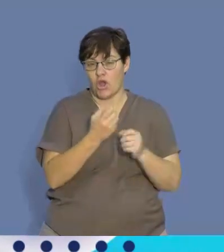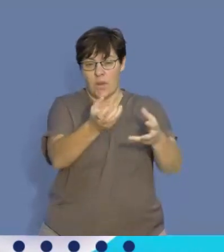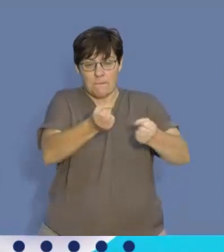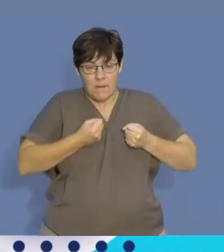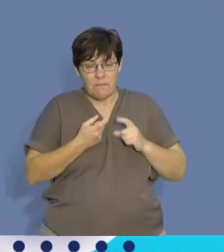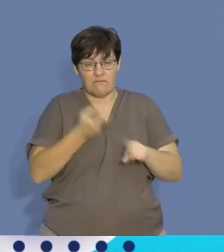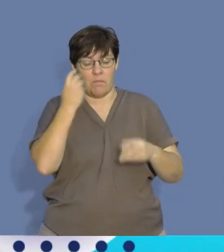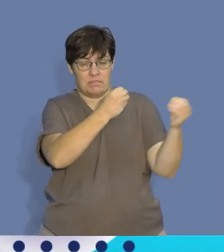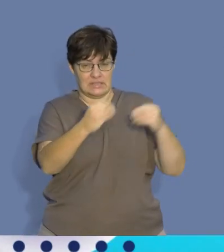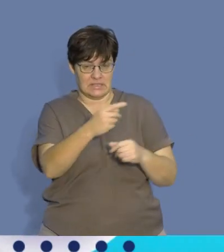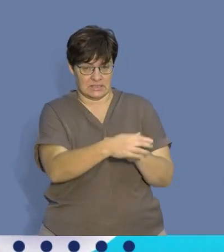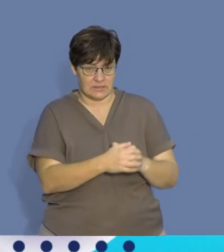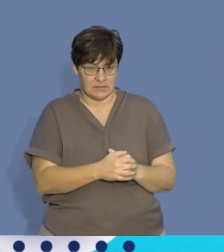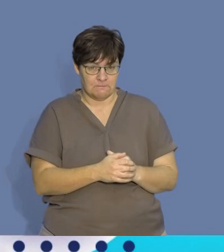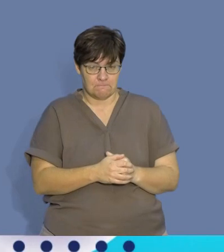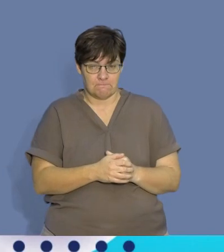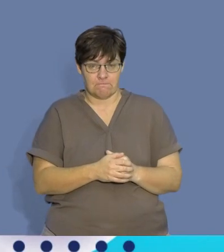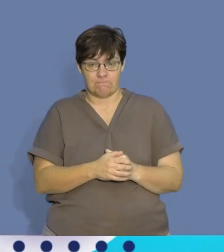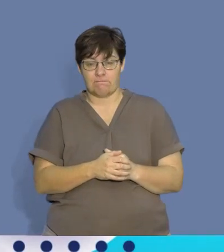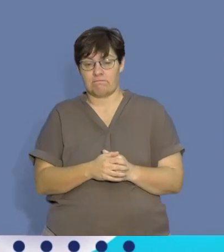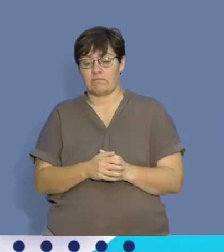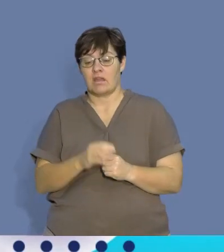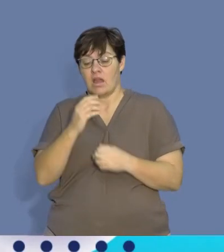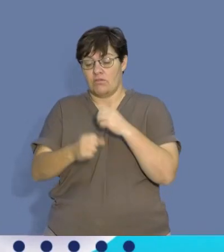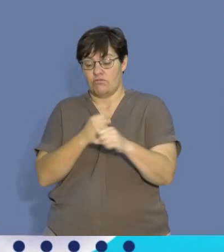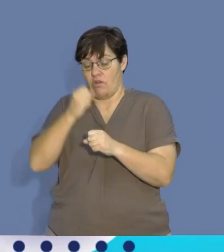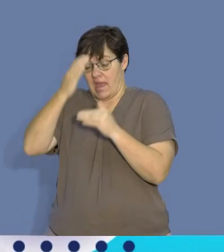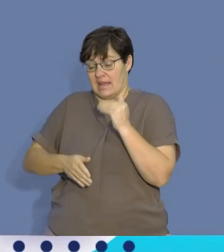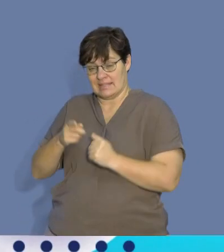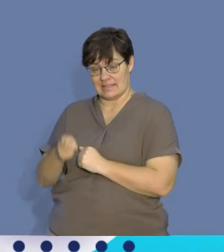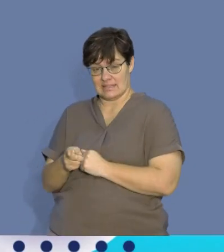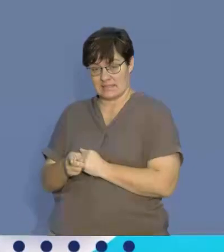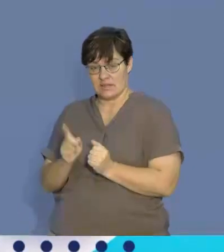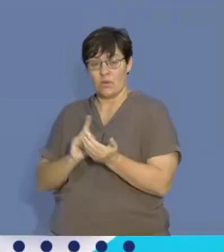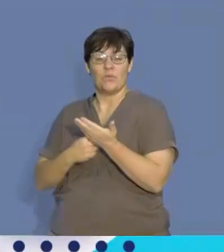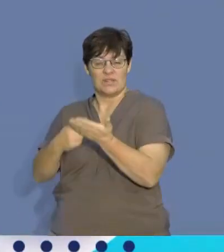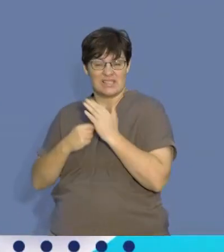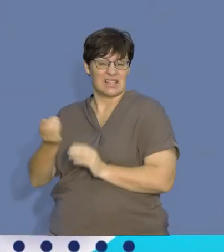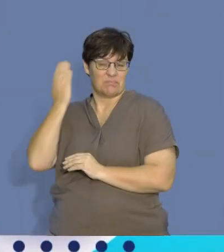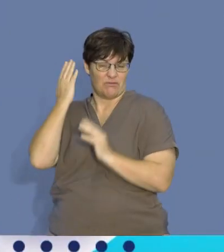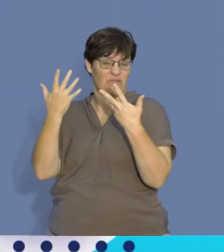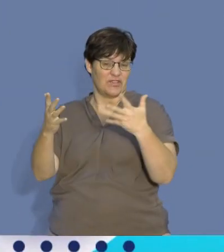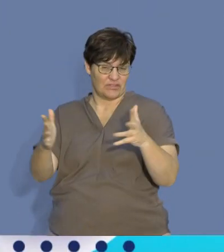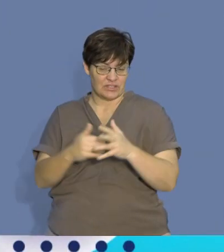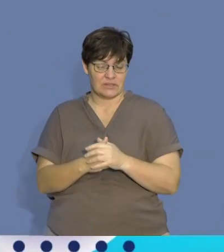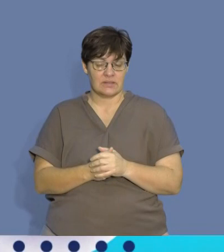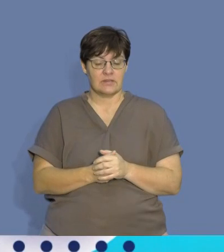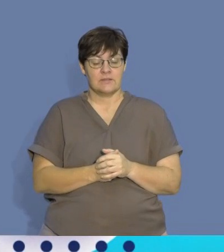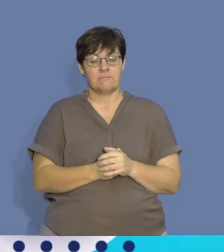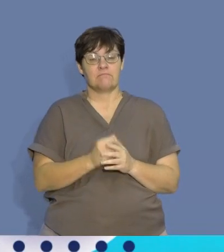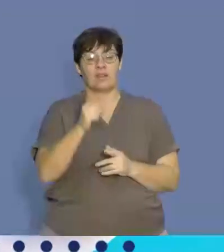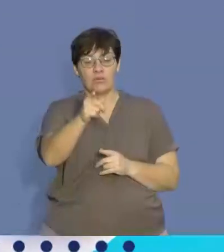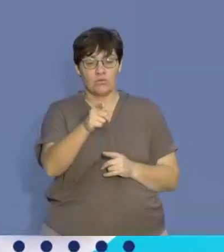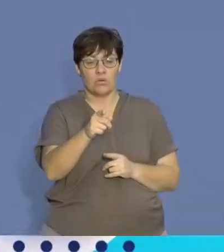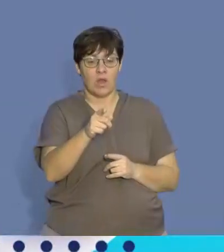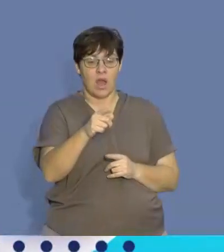year they've taken from the business, and then at the end of the year, remember we discussed this in the previous